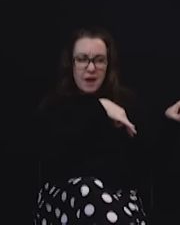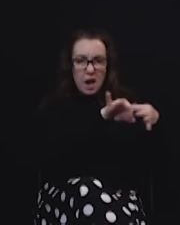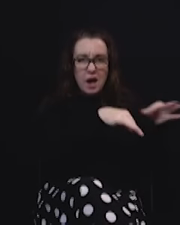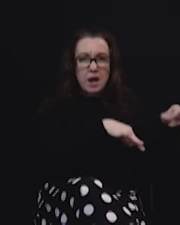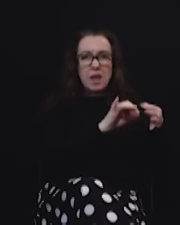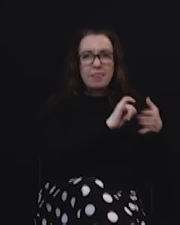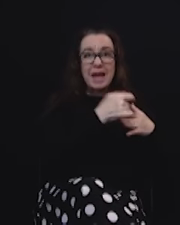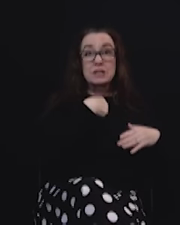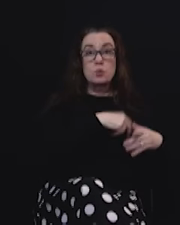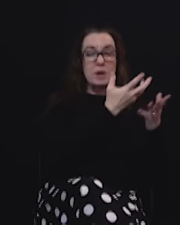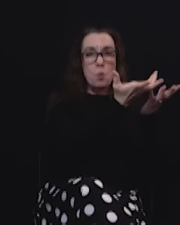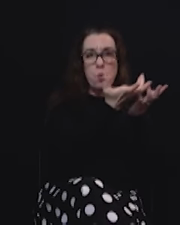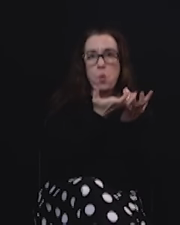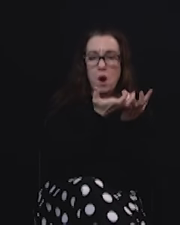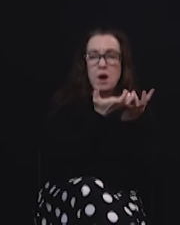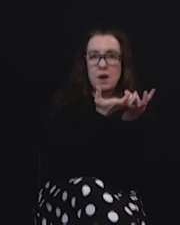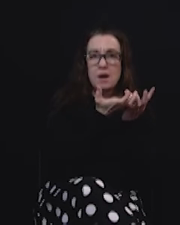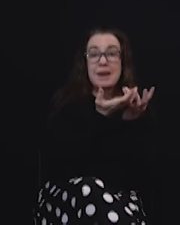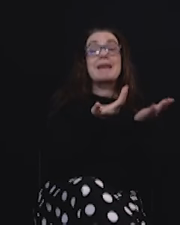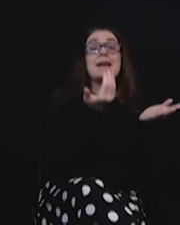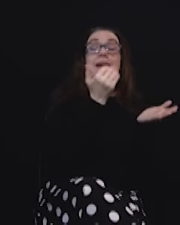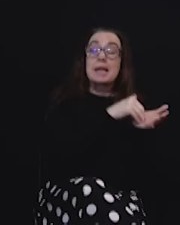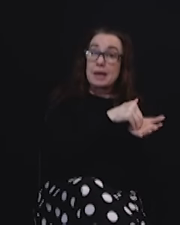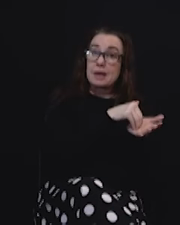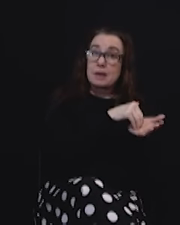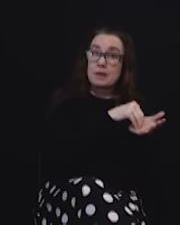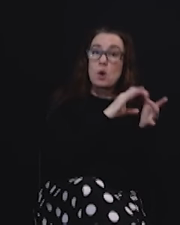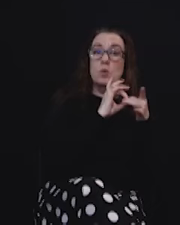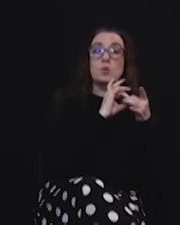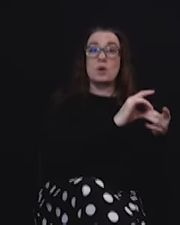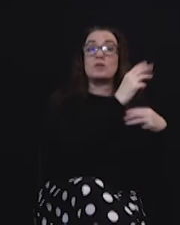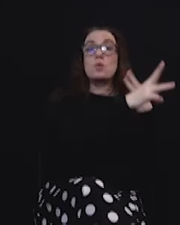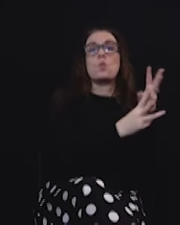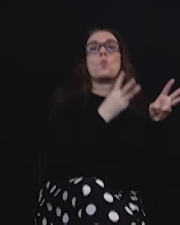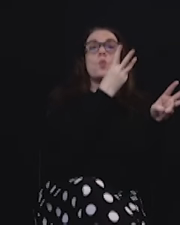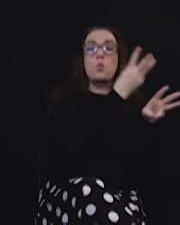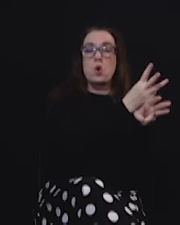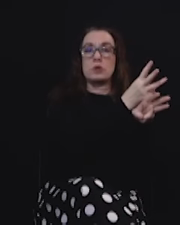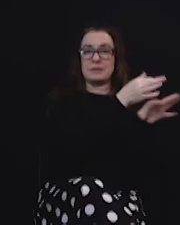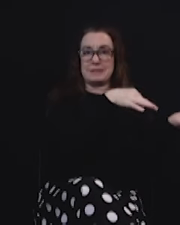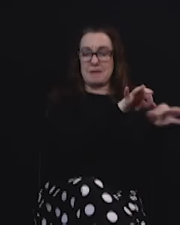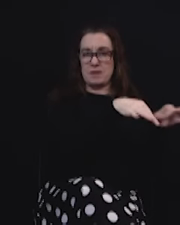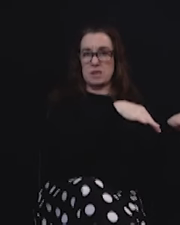why we humans desire it. Again, according to the world's definition of it.